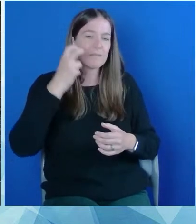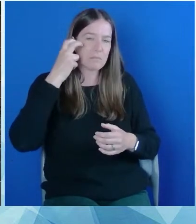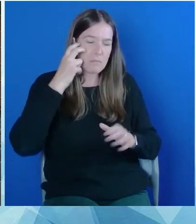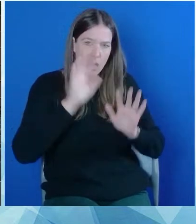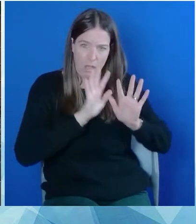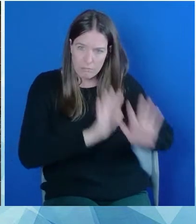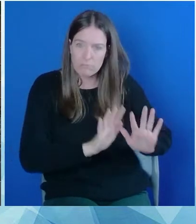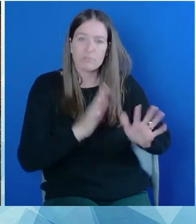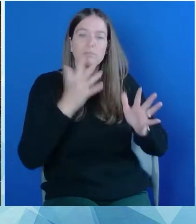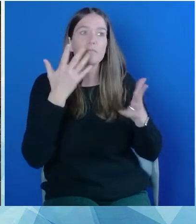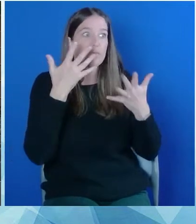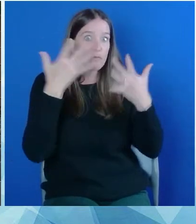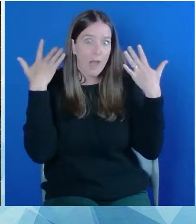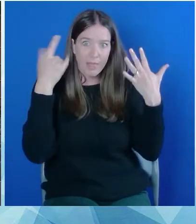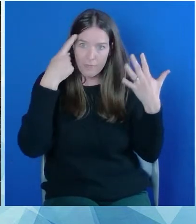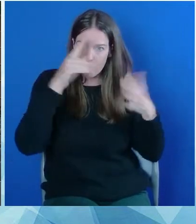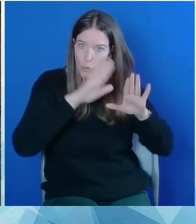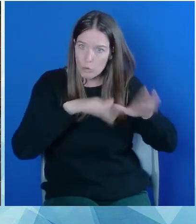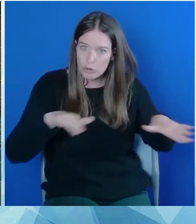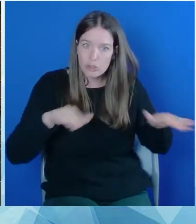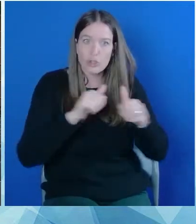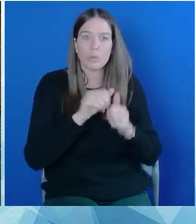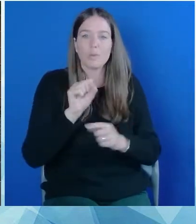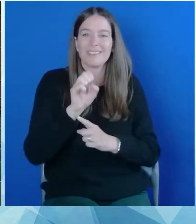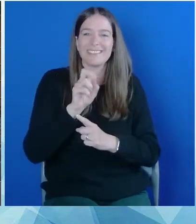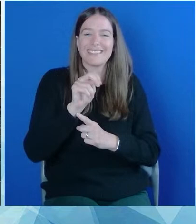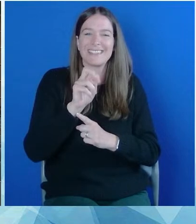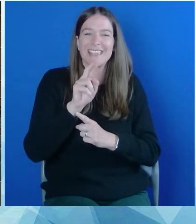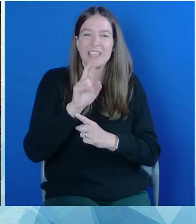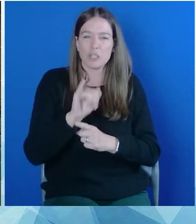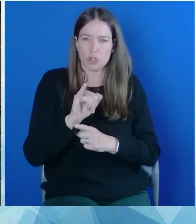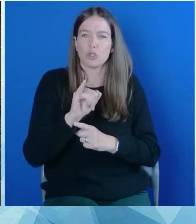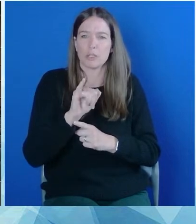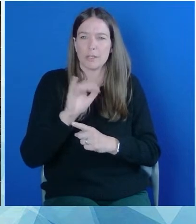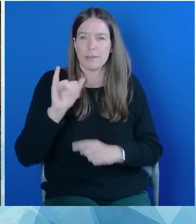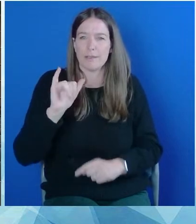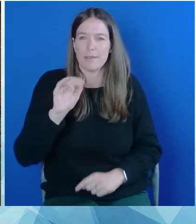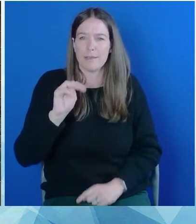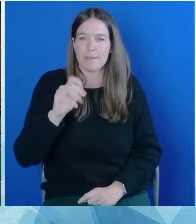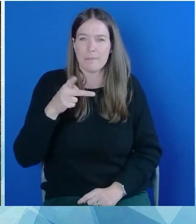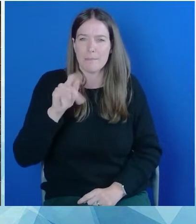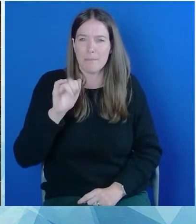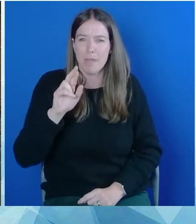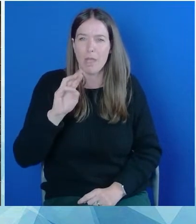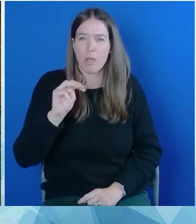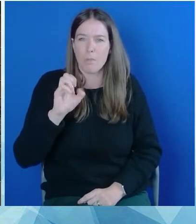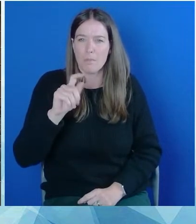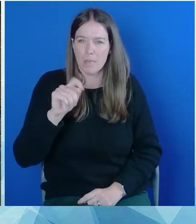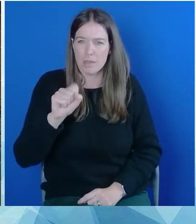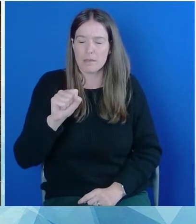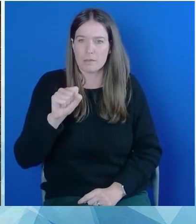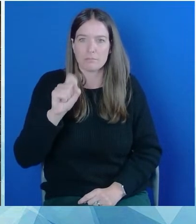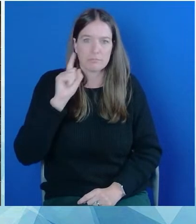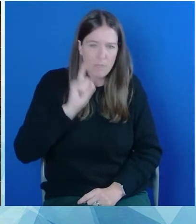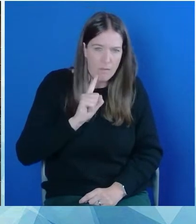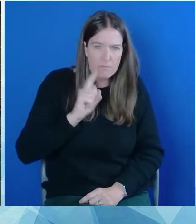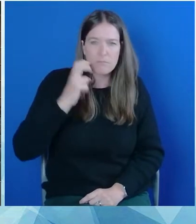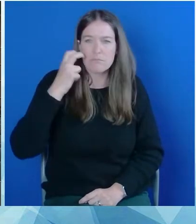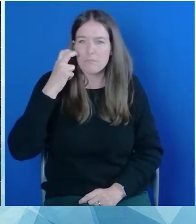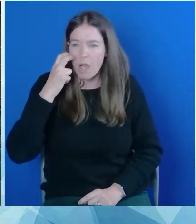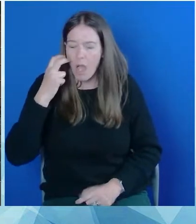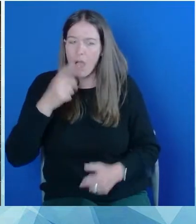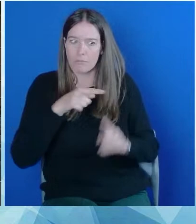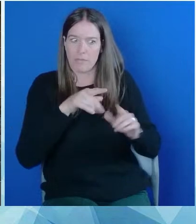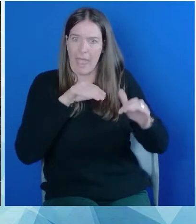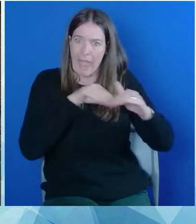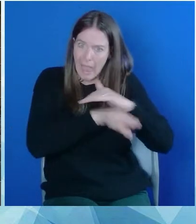friendly for children with sensory impairments and is supposed to be 100% accessible in American Sign Language. Mixing with other students that have different